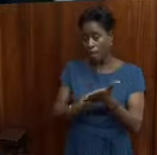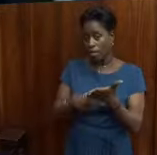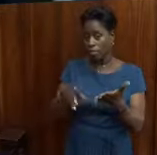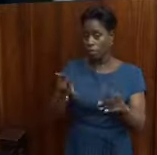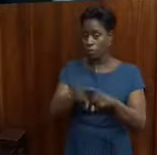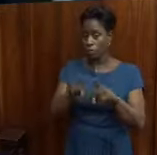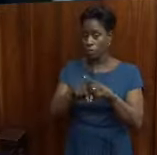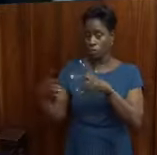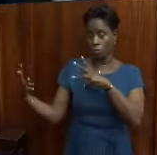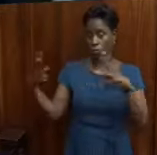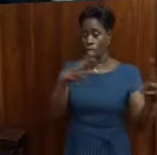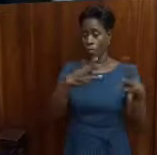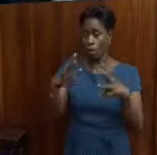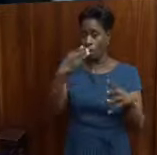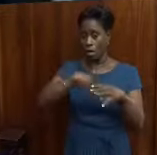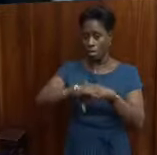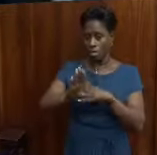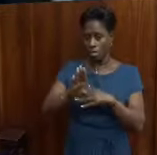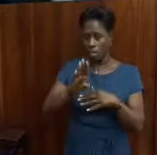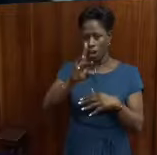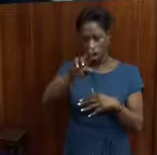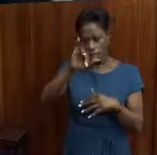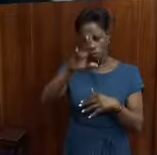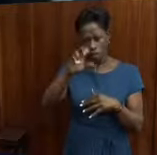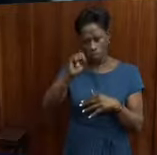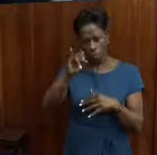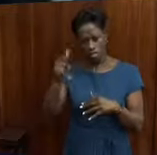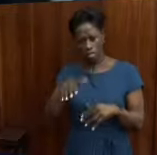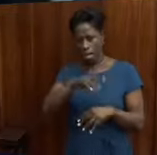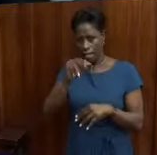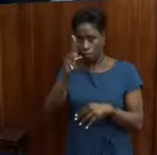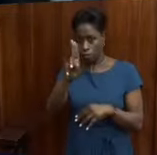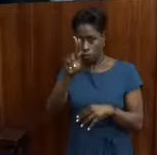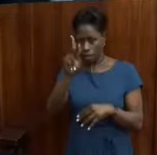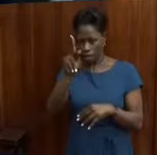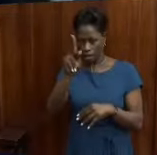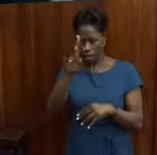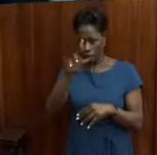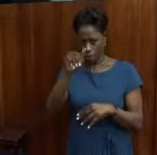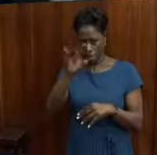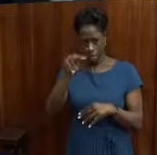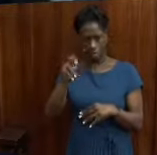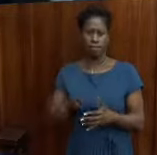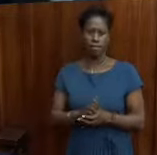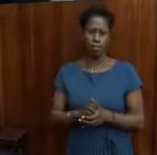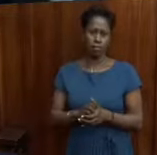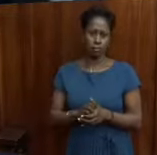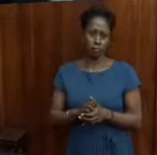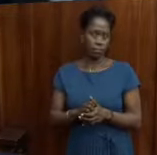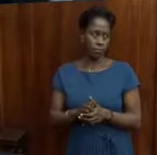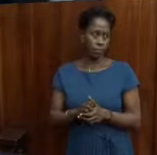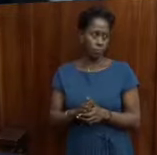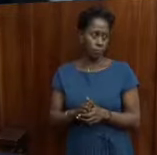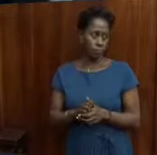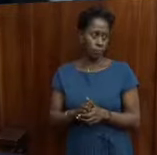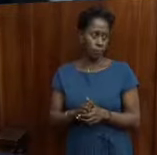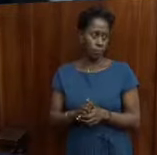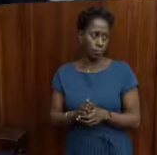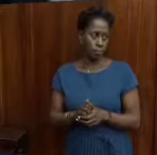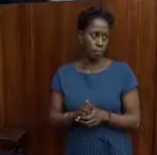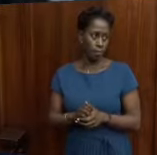our largest trading partner, has reached the highest level in 30 years, 8.5%, during the first quarter